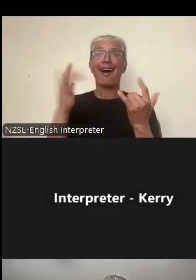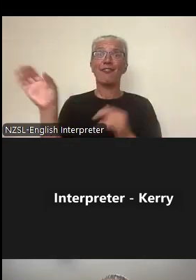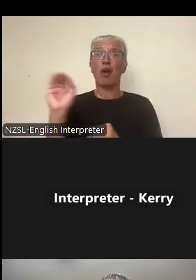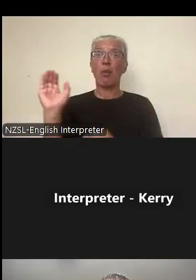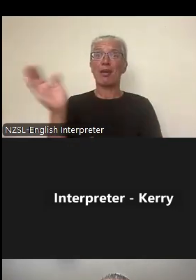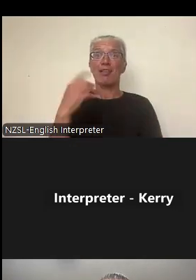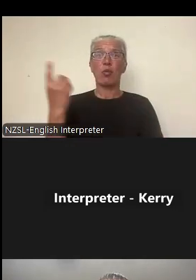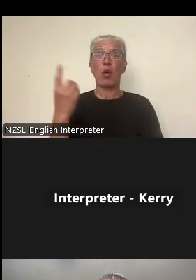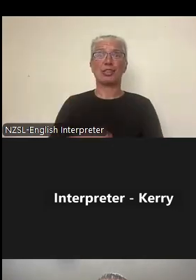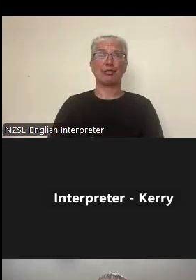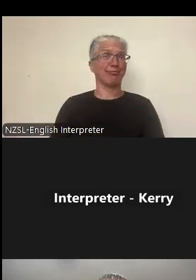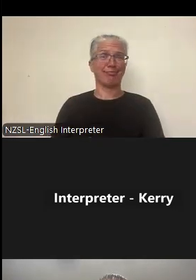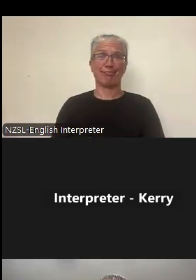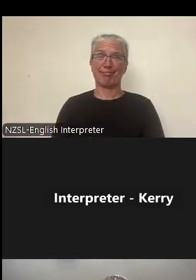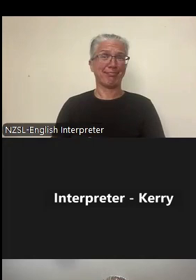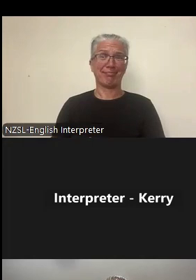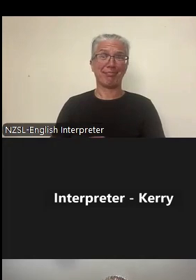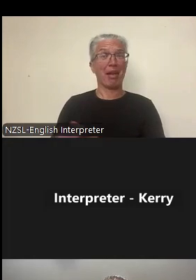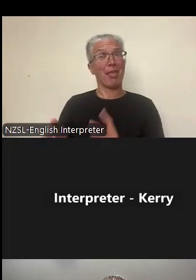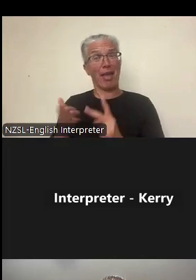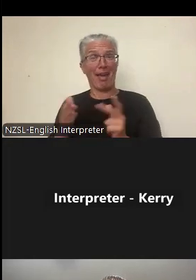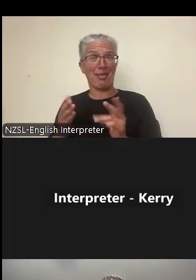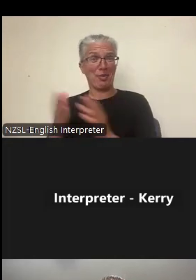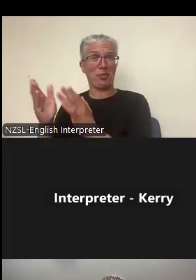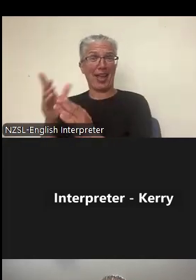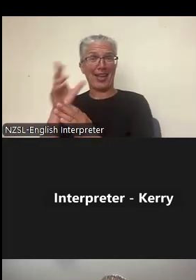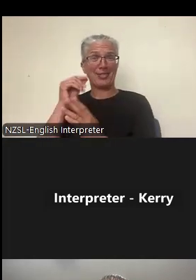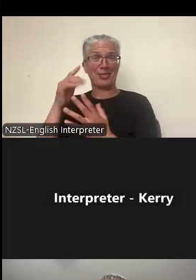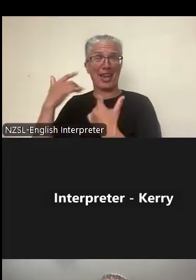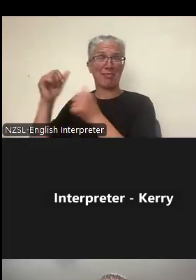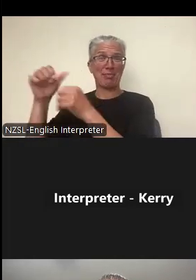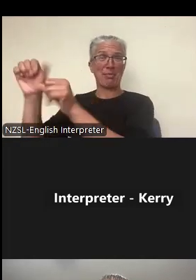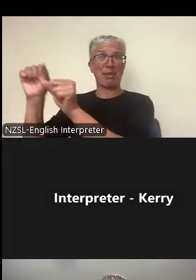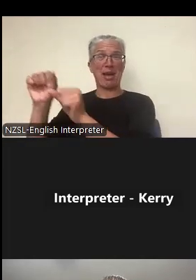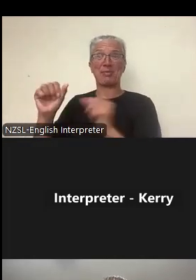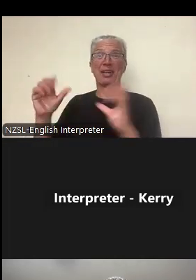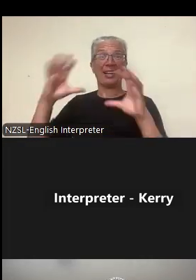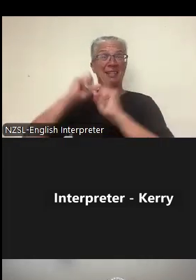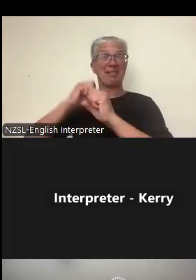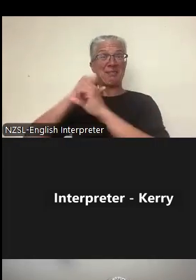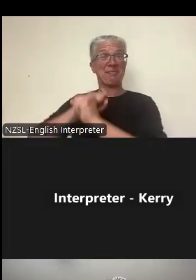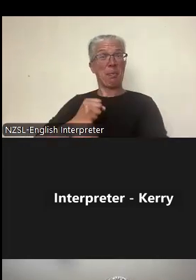there are different career options. And there's my Steve Jobs quote.